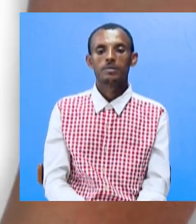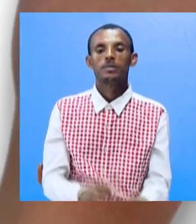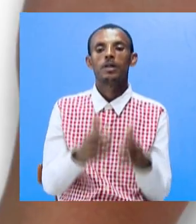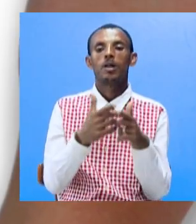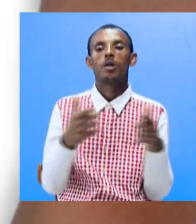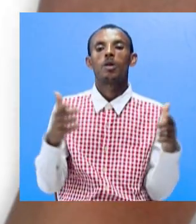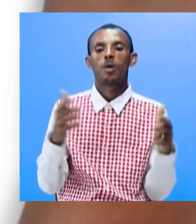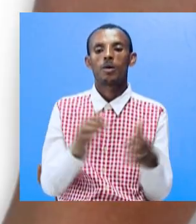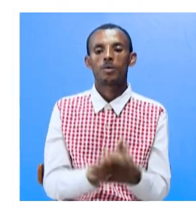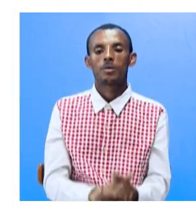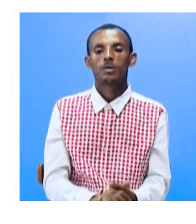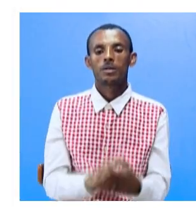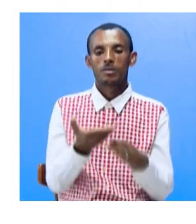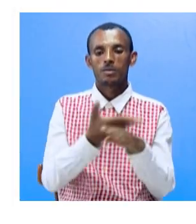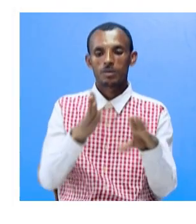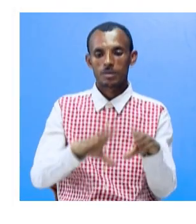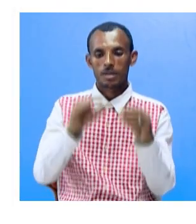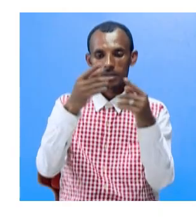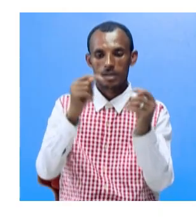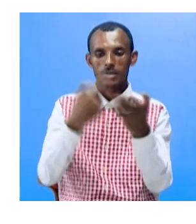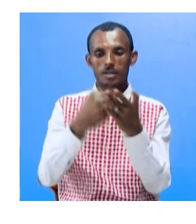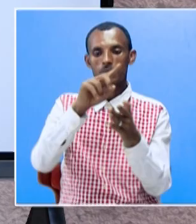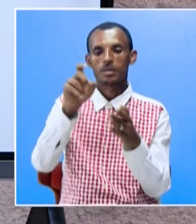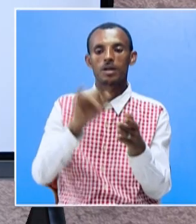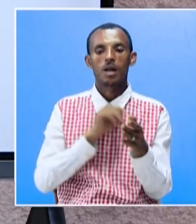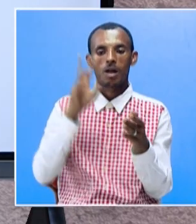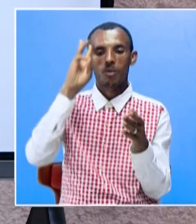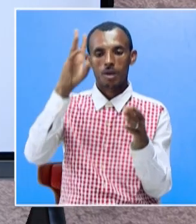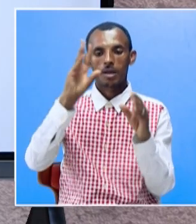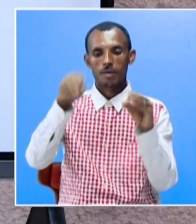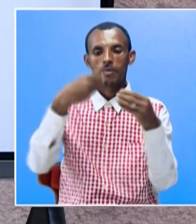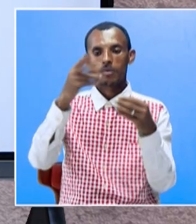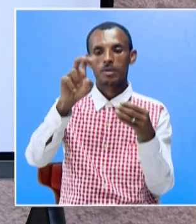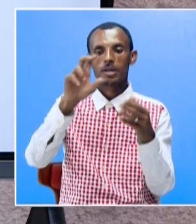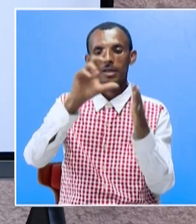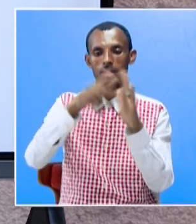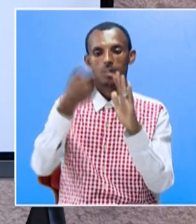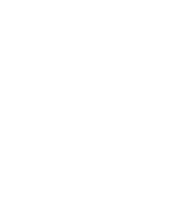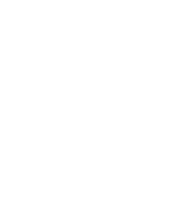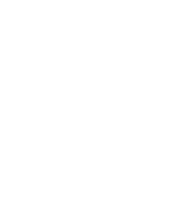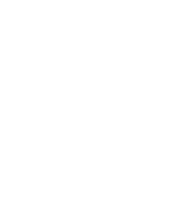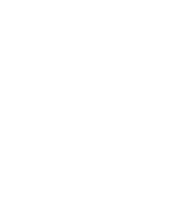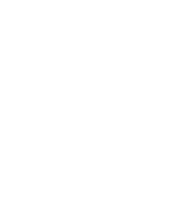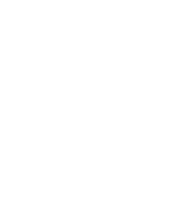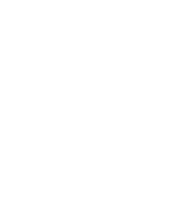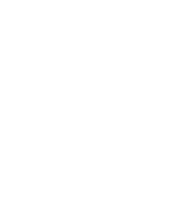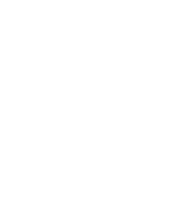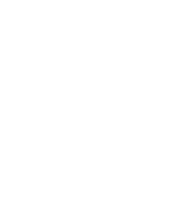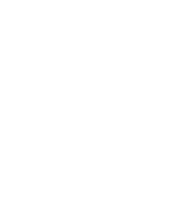long. Please students, try this question. I will give you 20 seconds for this.